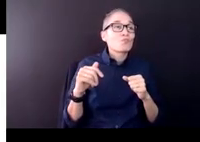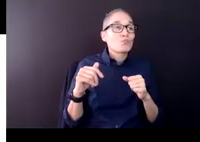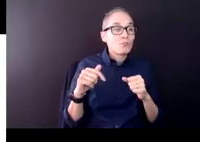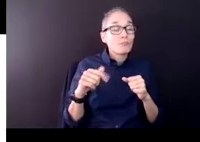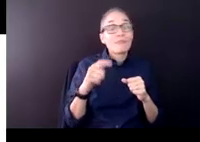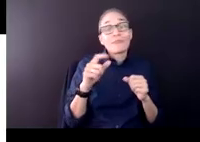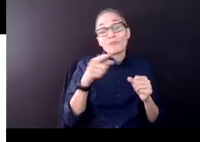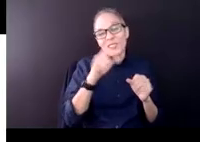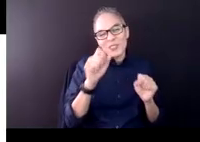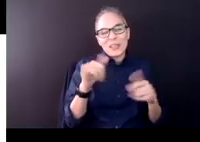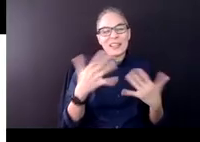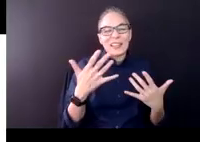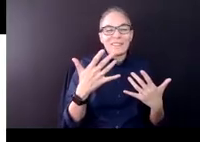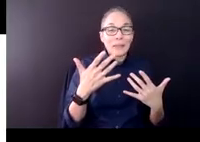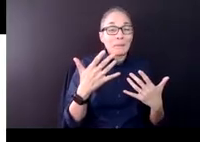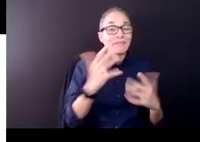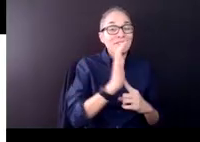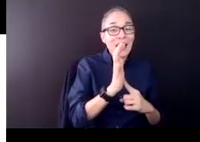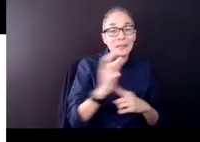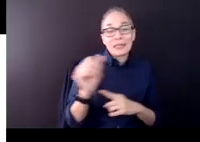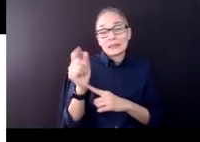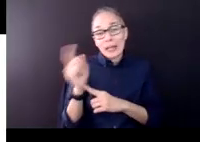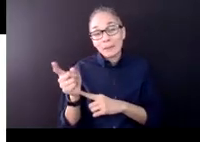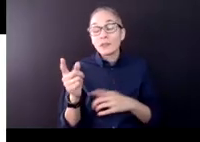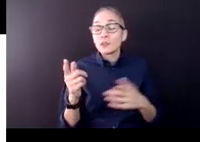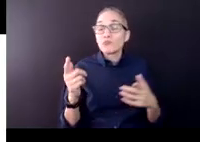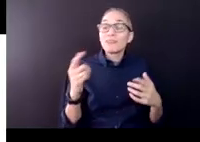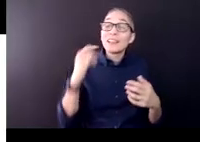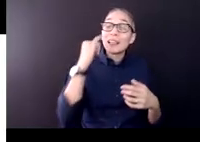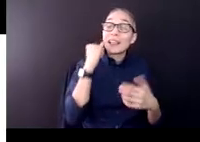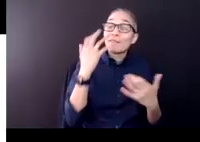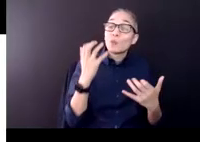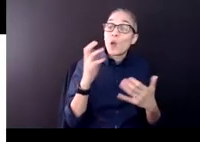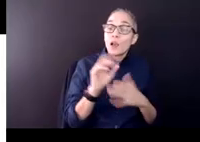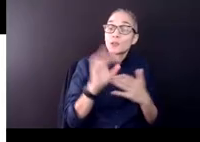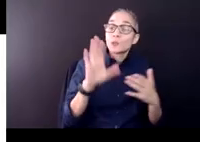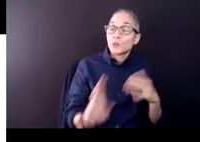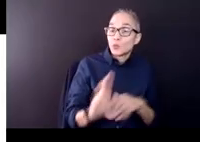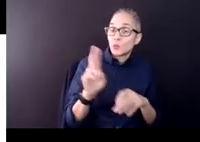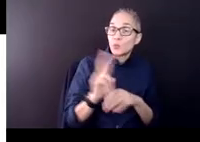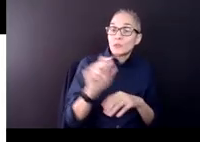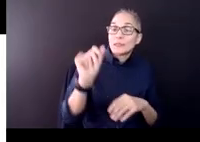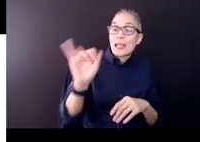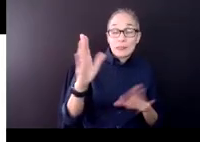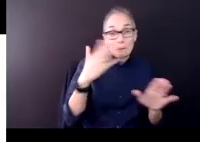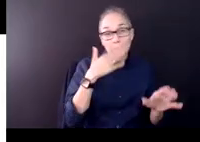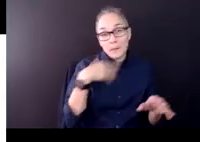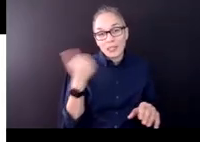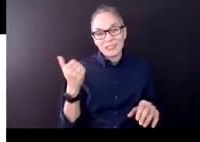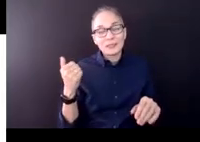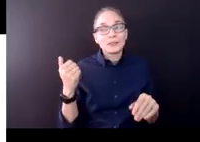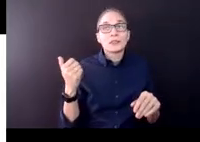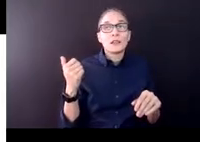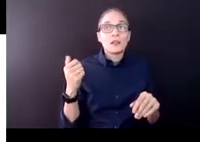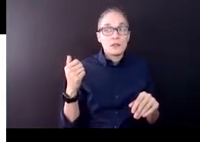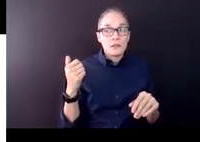give students 5 to 10 minutes in class. That's another thing too. If you're going to have students use AI, it would be best practice to have